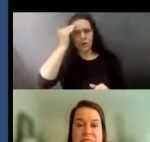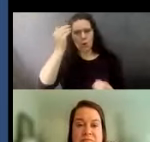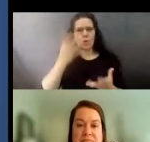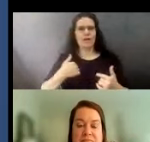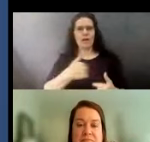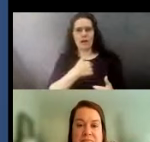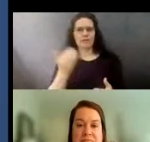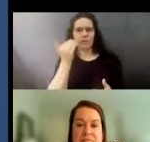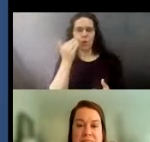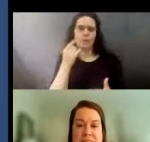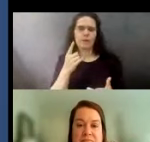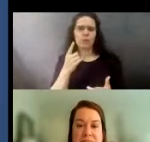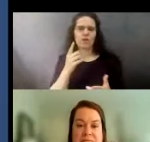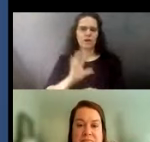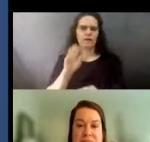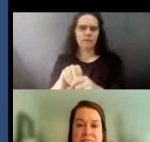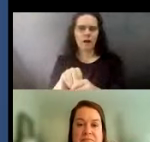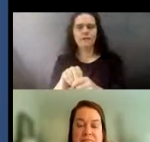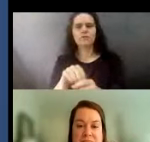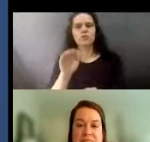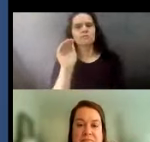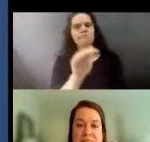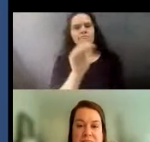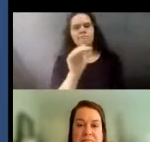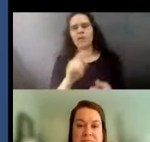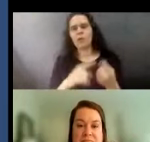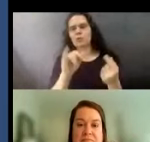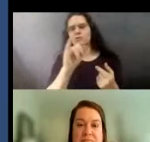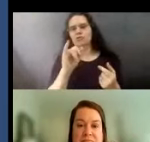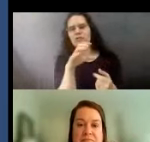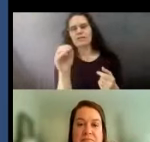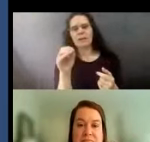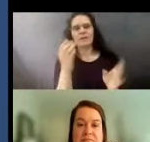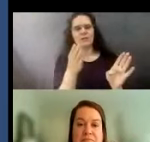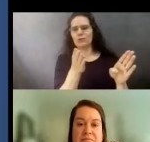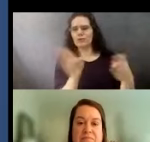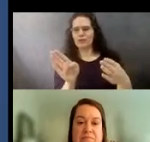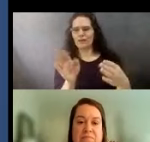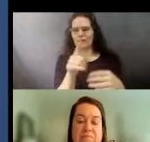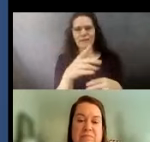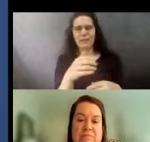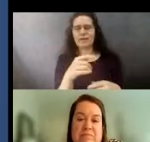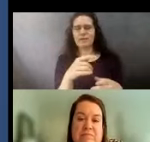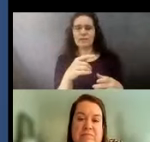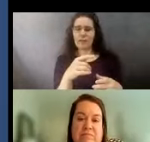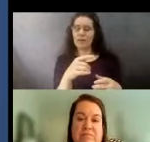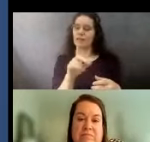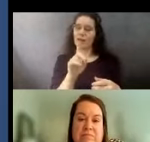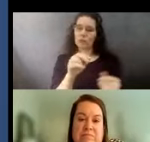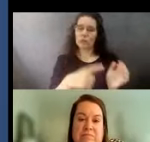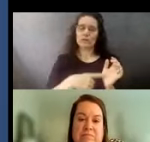of get the managed care companies going in the right directions, because they do at